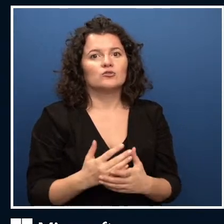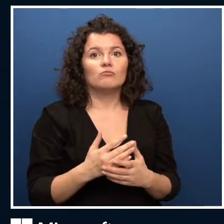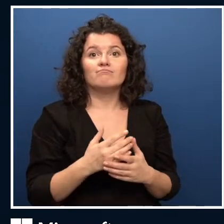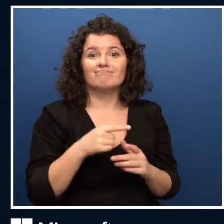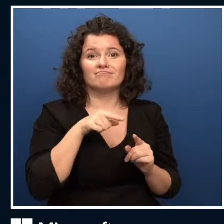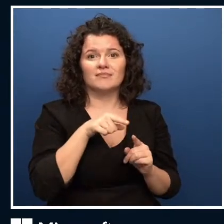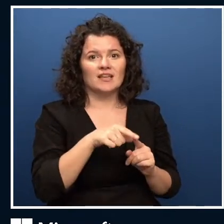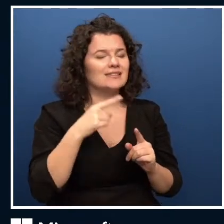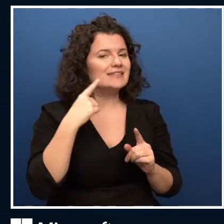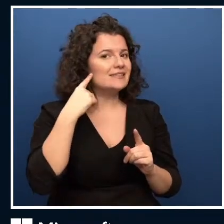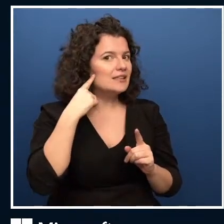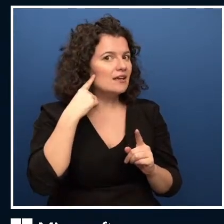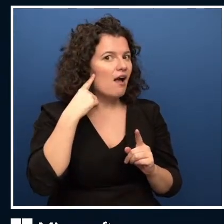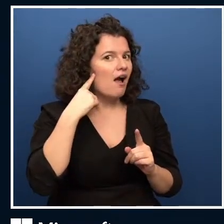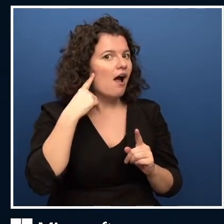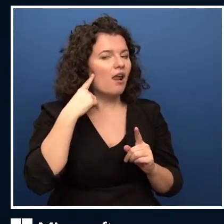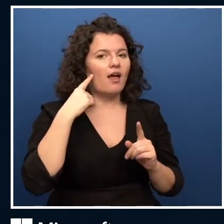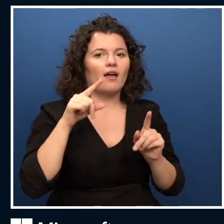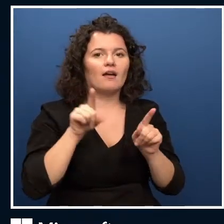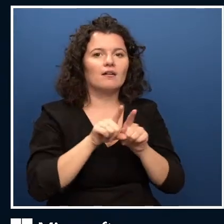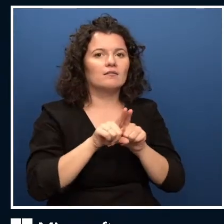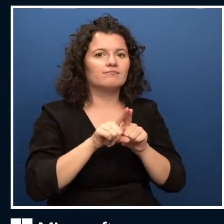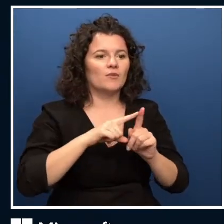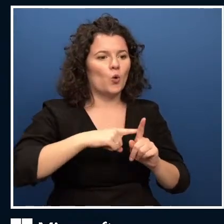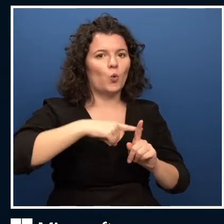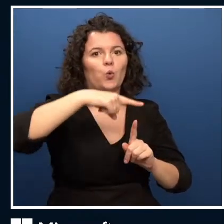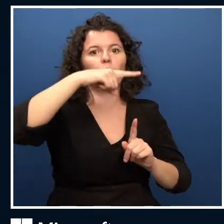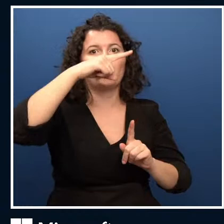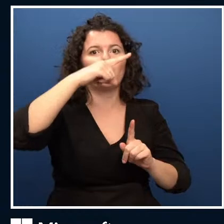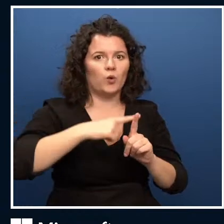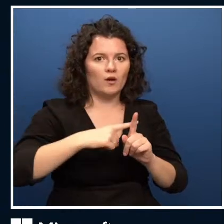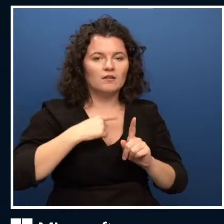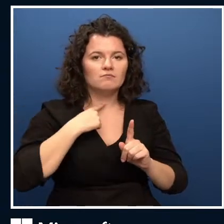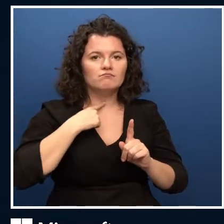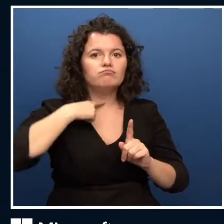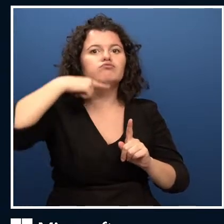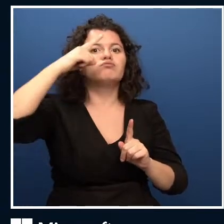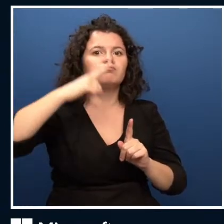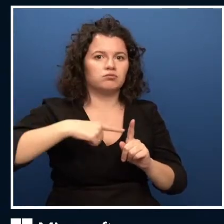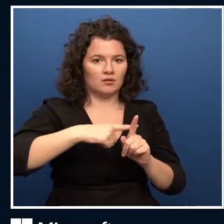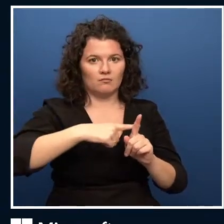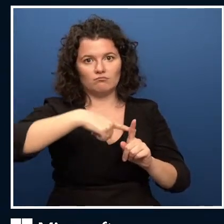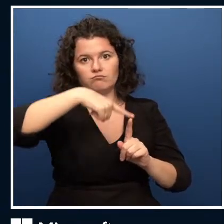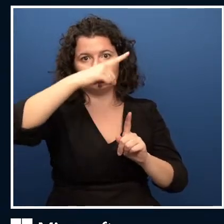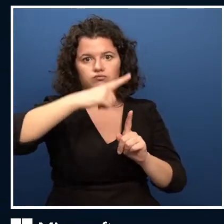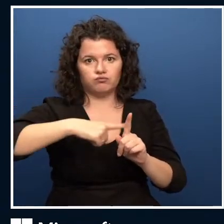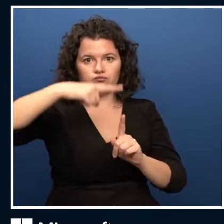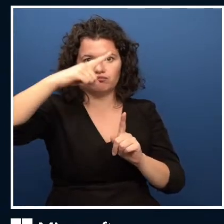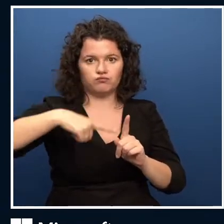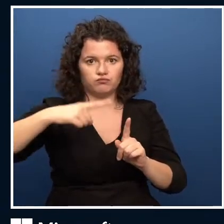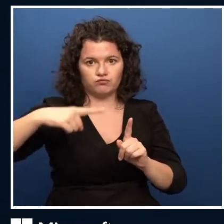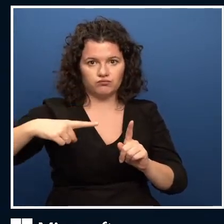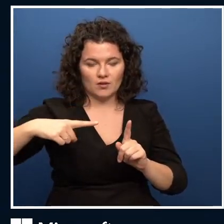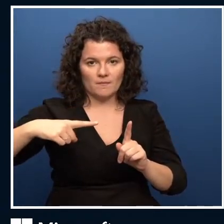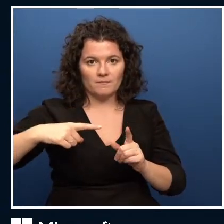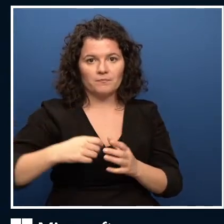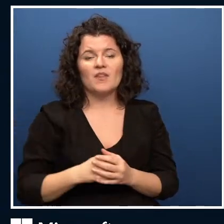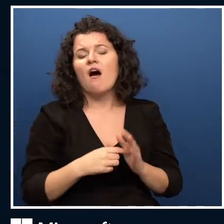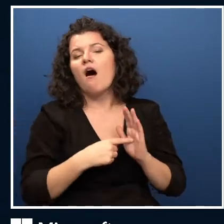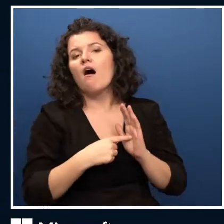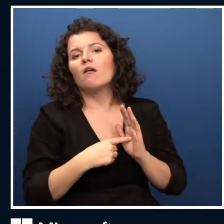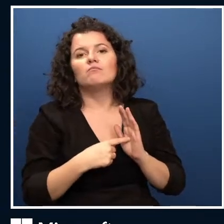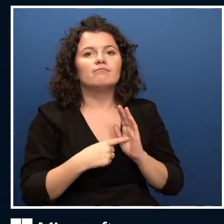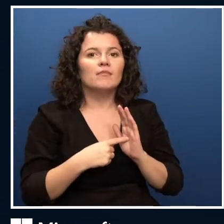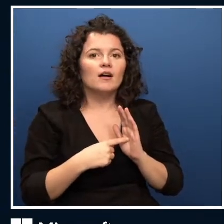and ultimately computation on these waves become easier when they are more and more into